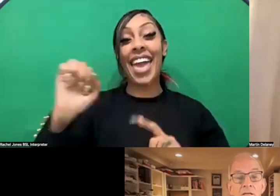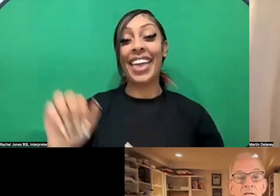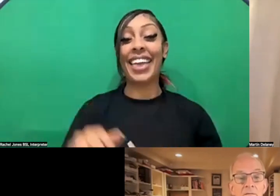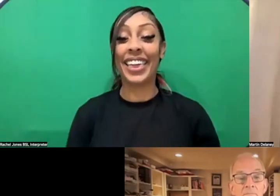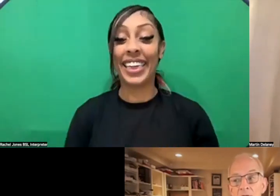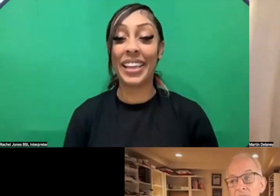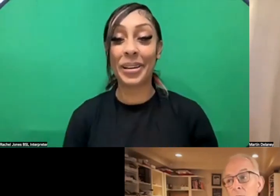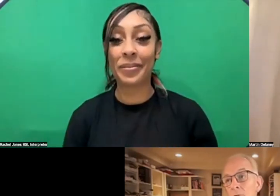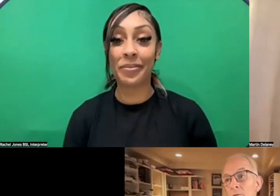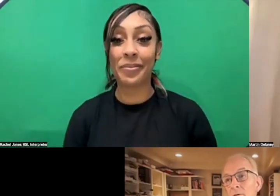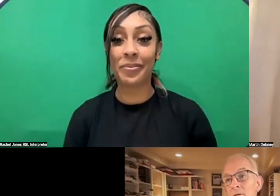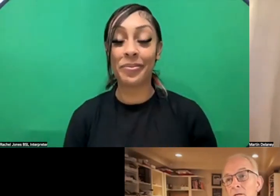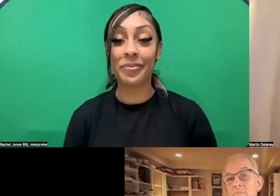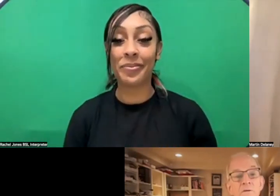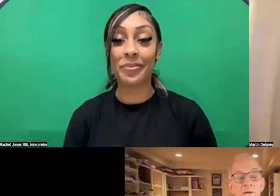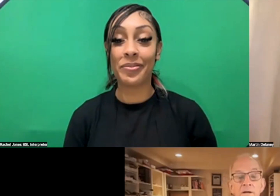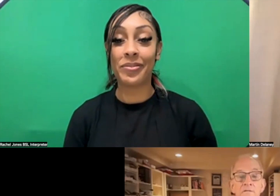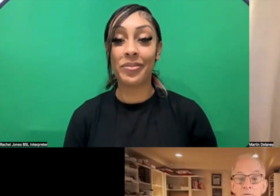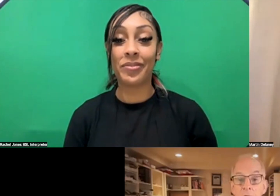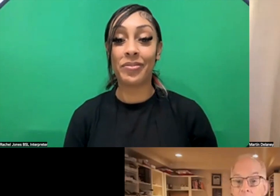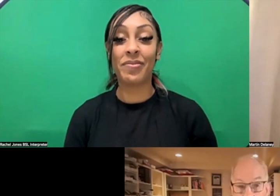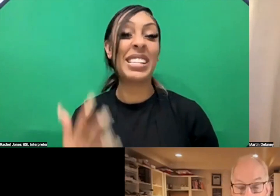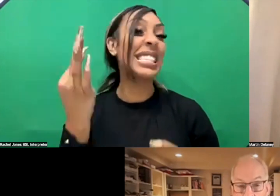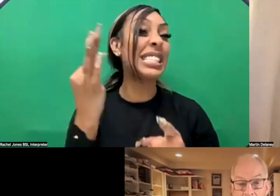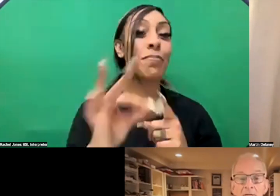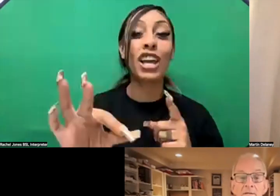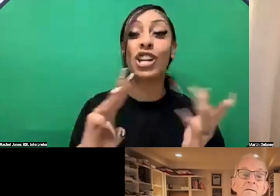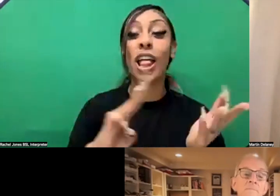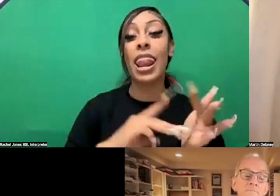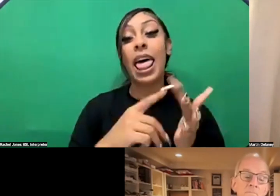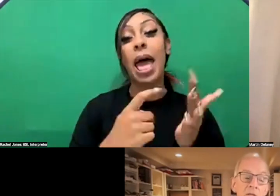usually for special merit for older